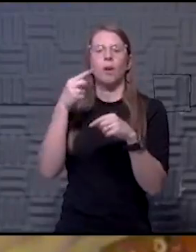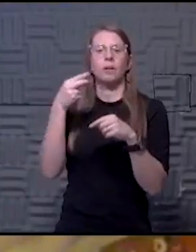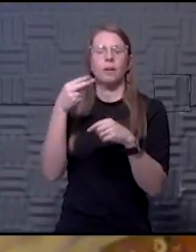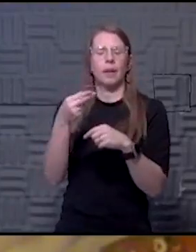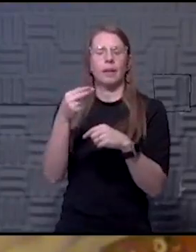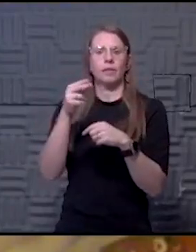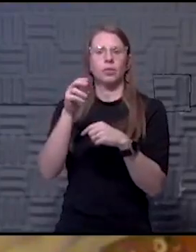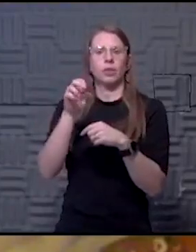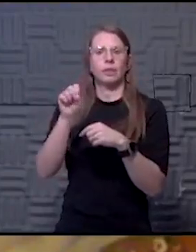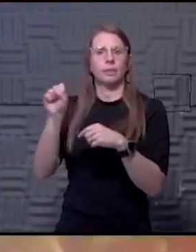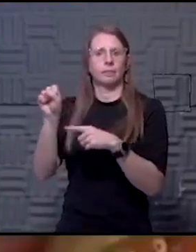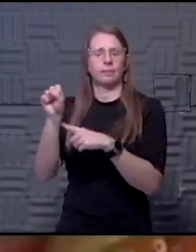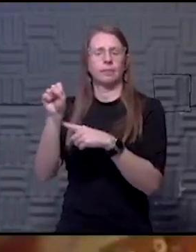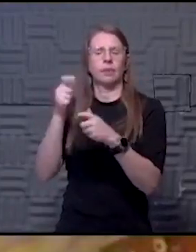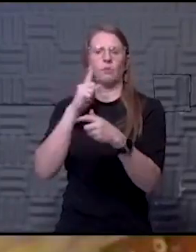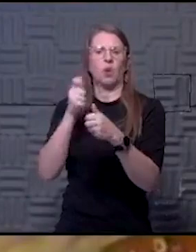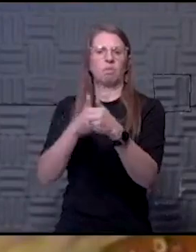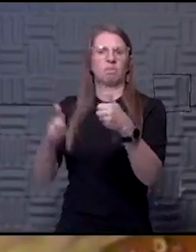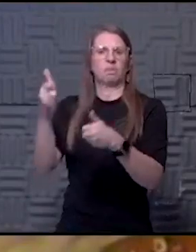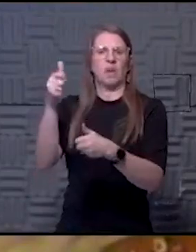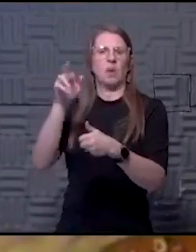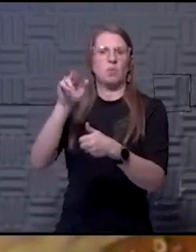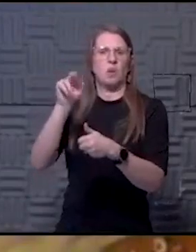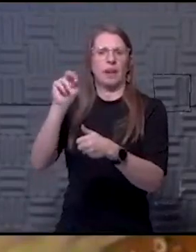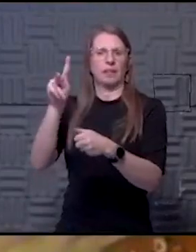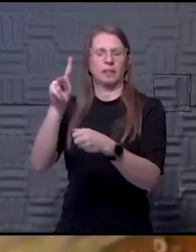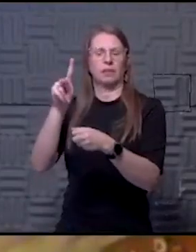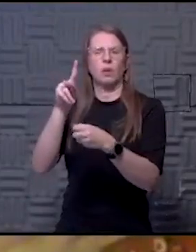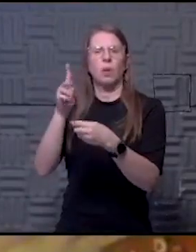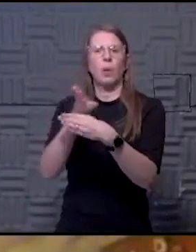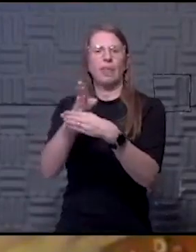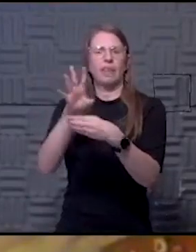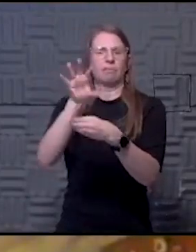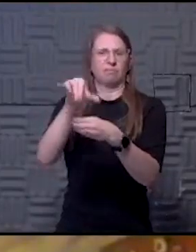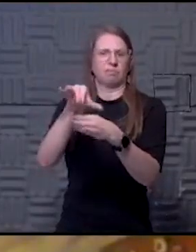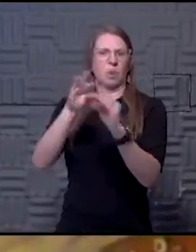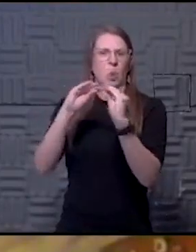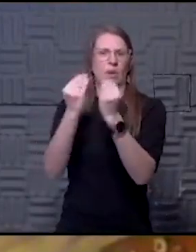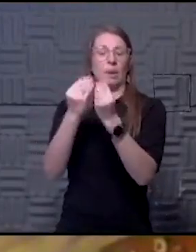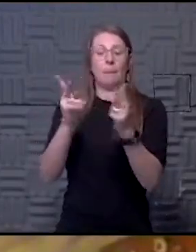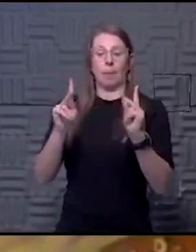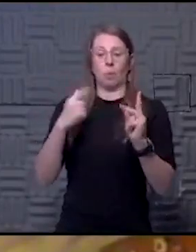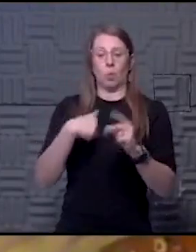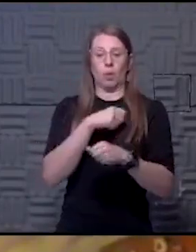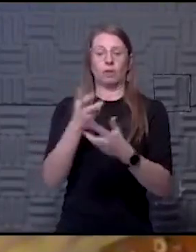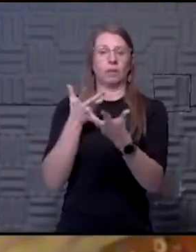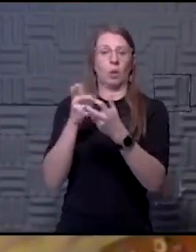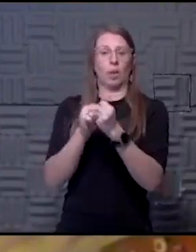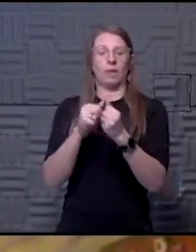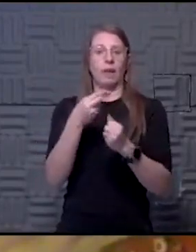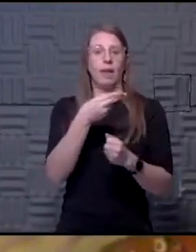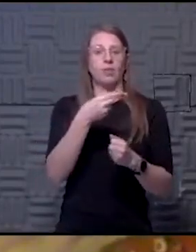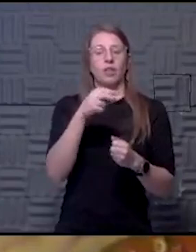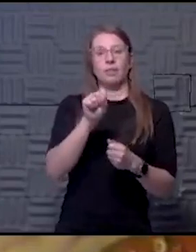at the higher ranks within the organizations. But the people we deal with at both the HHS, meaning the regional